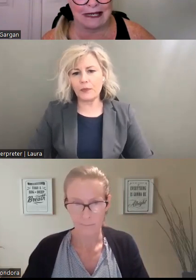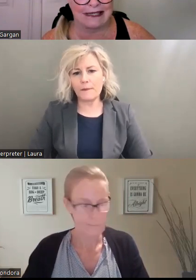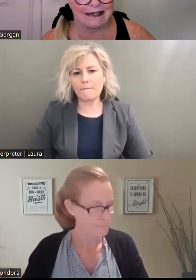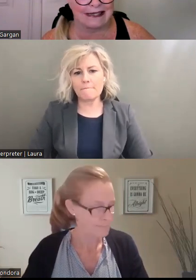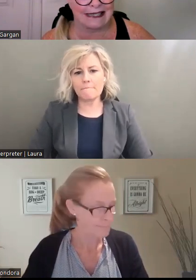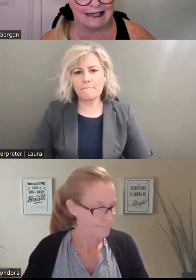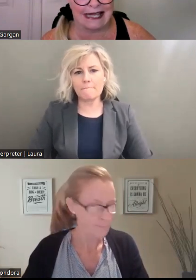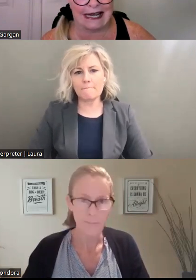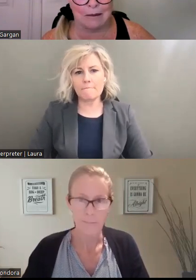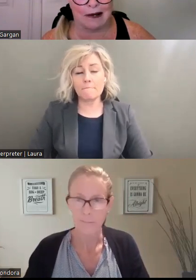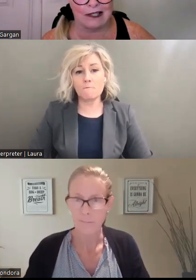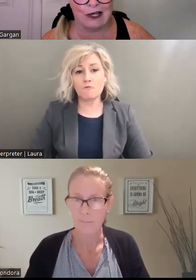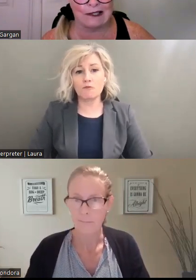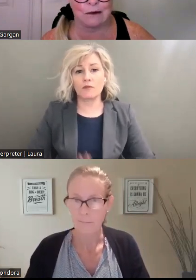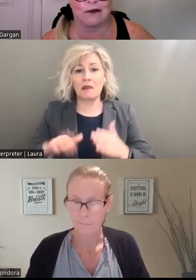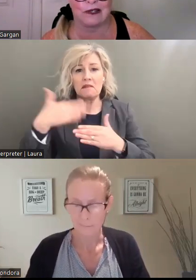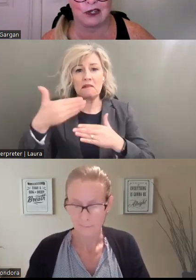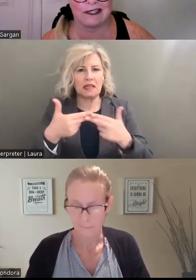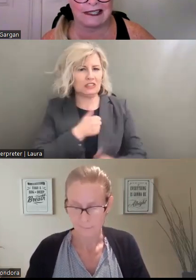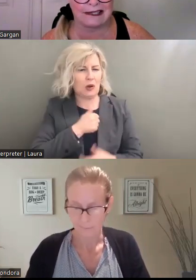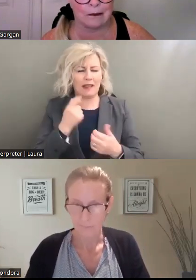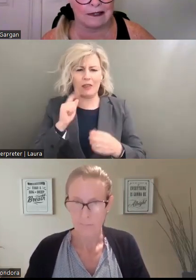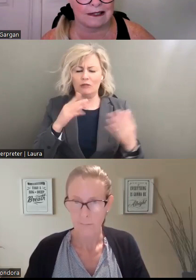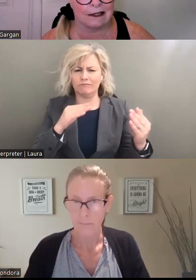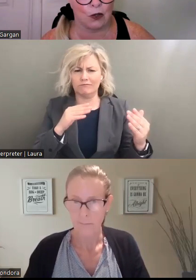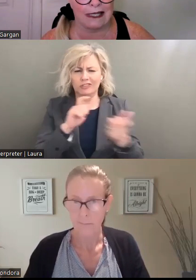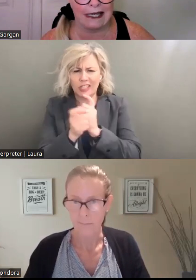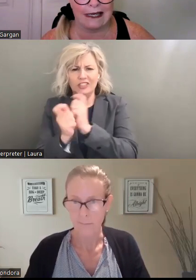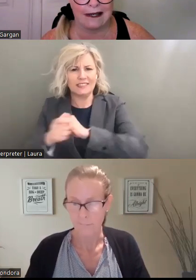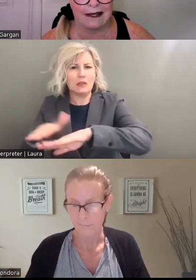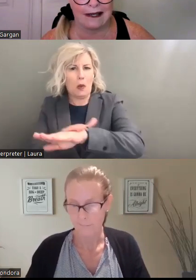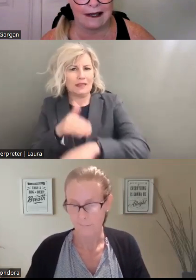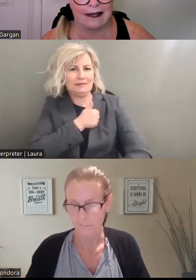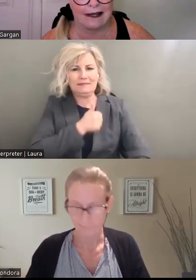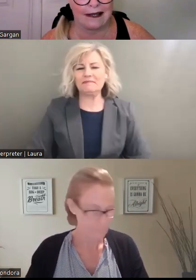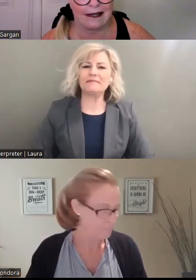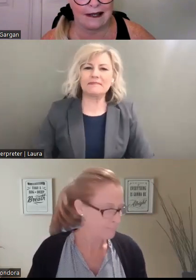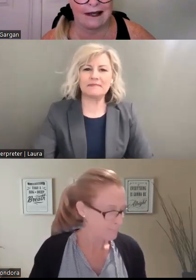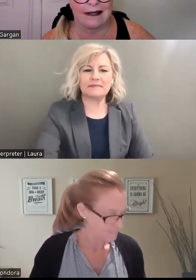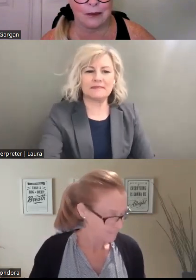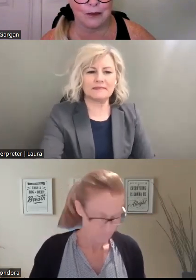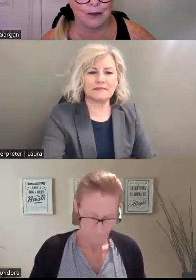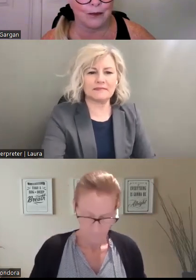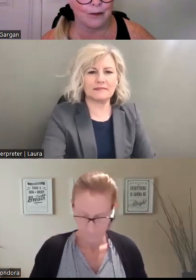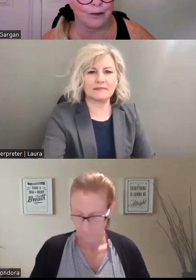Let me get to this next slide. I apologize, they're moving just a little bit slowly.